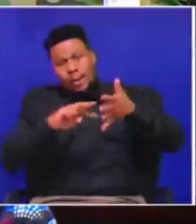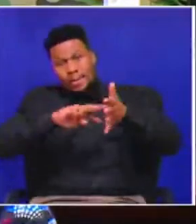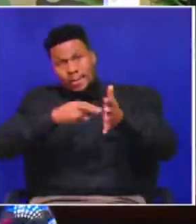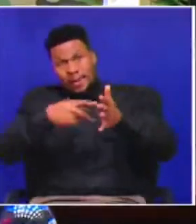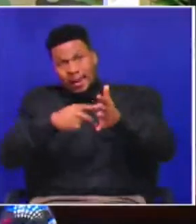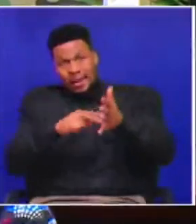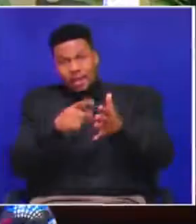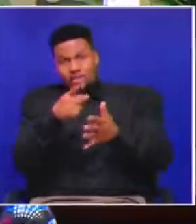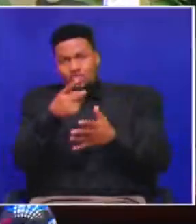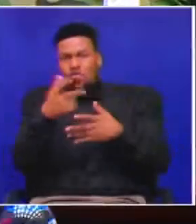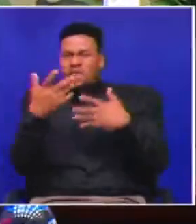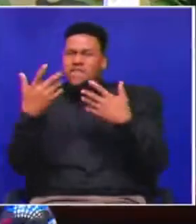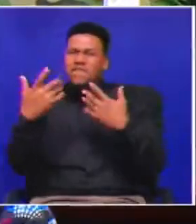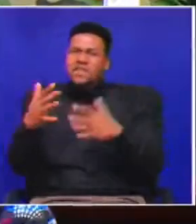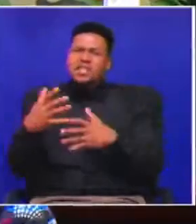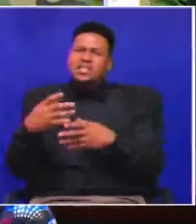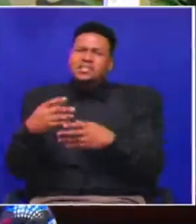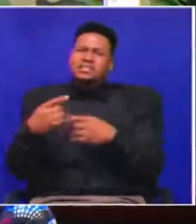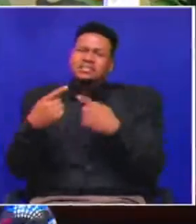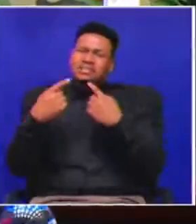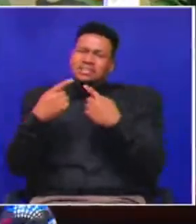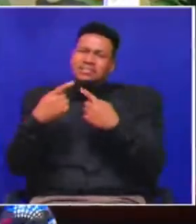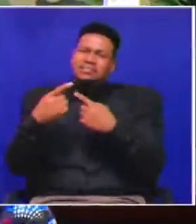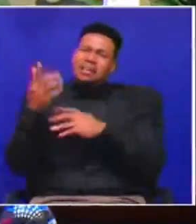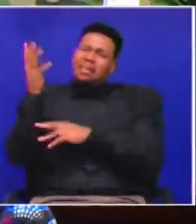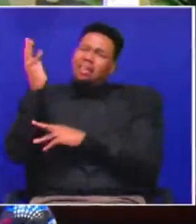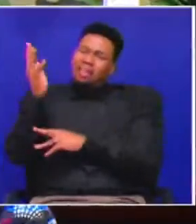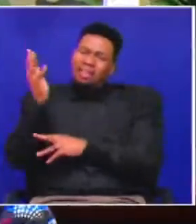that you've been mulling on recently,